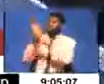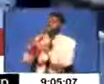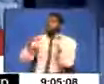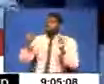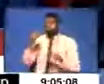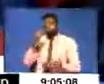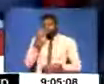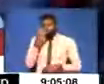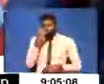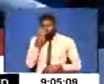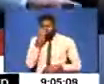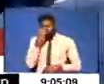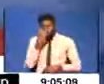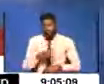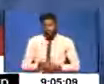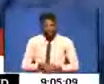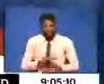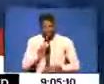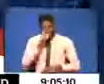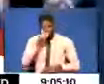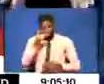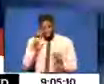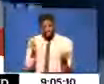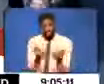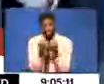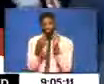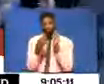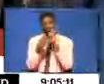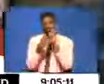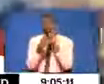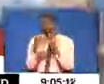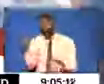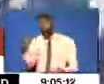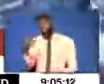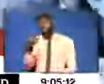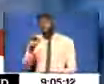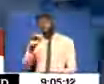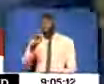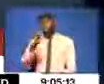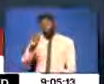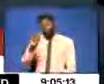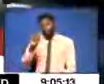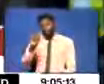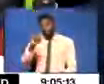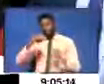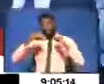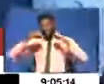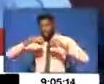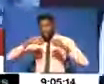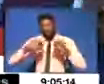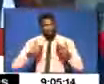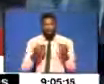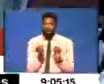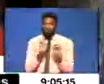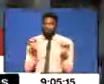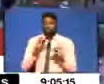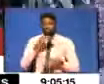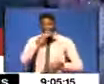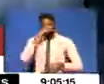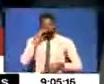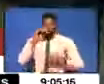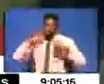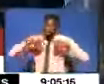Sunday's events perhaps point to some perceived differences that have been growing within Oka. Musalia Mudavadi now says we'll be seeking